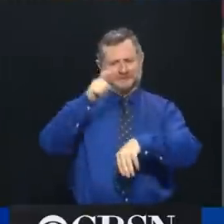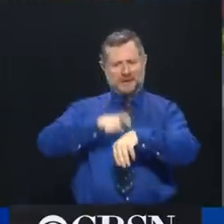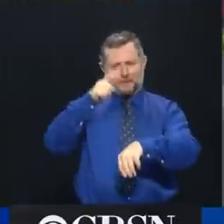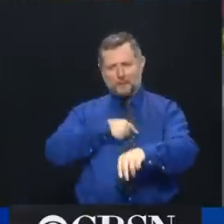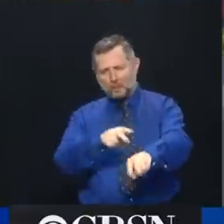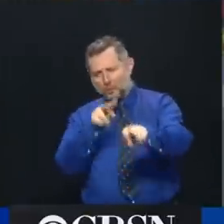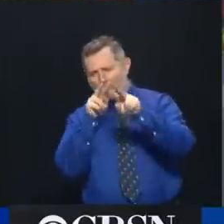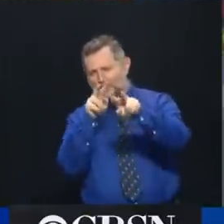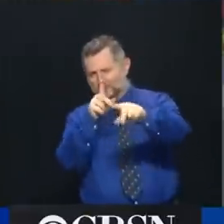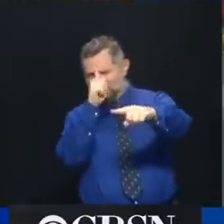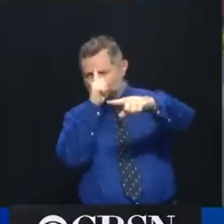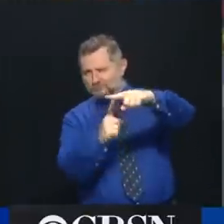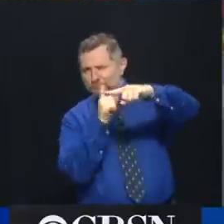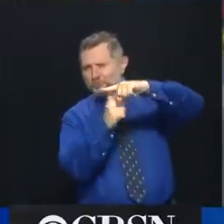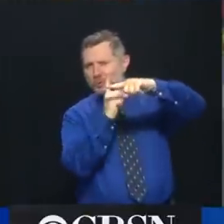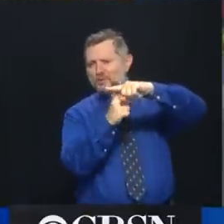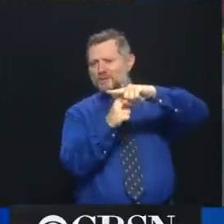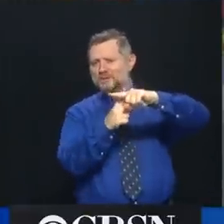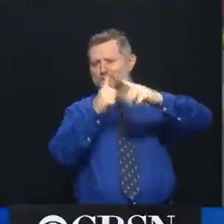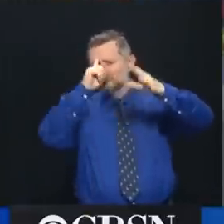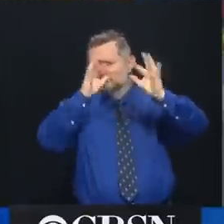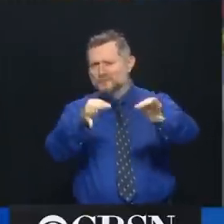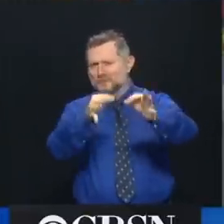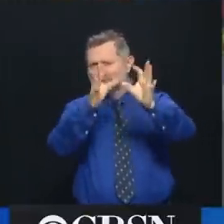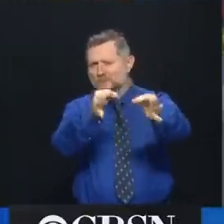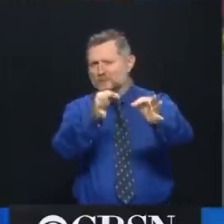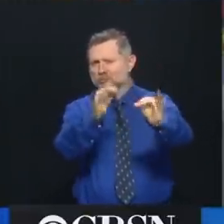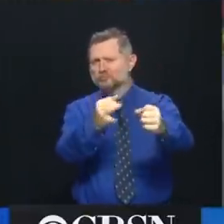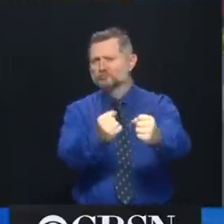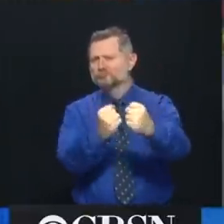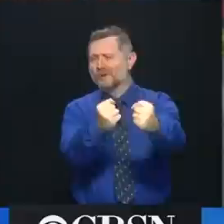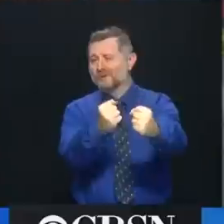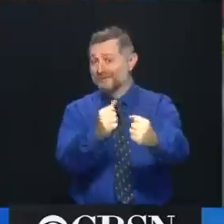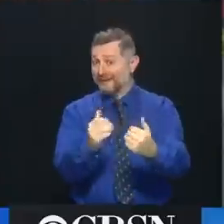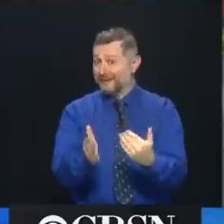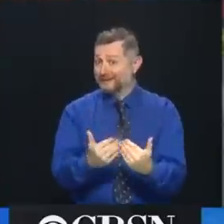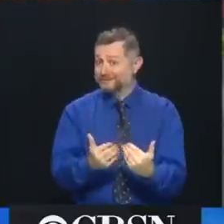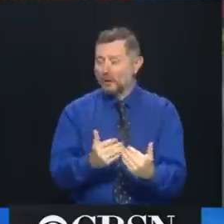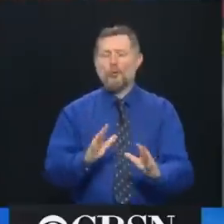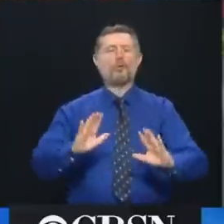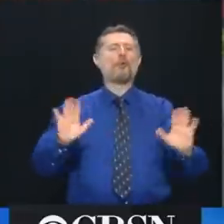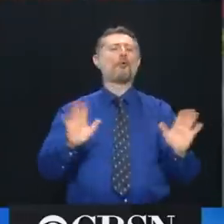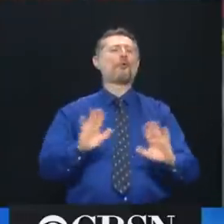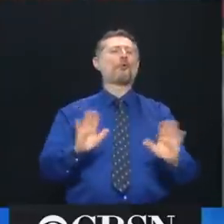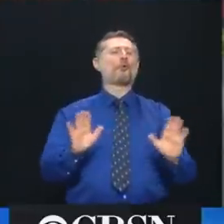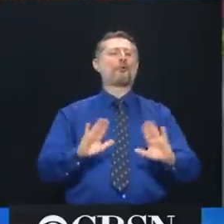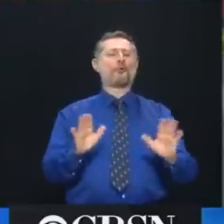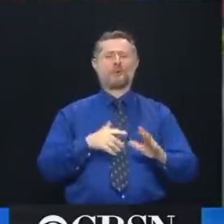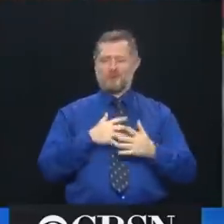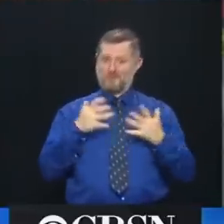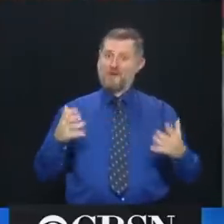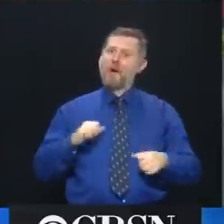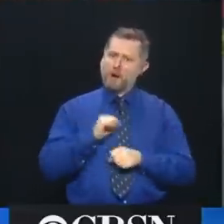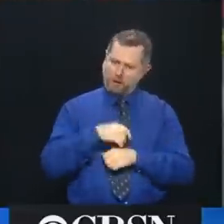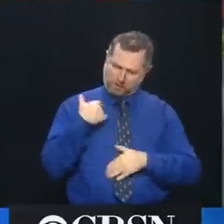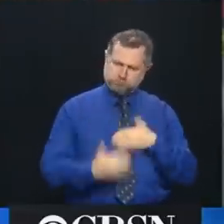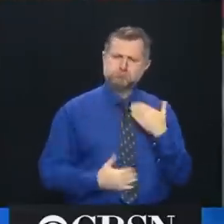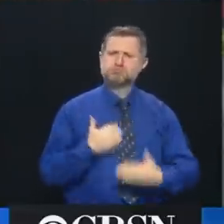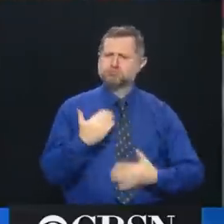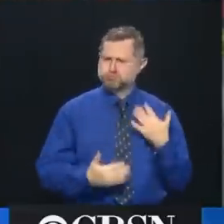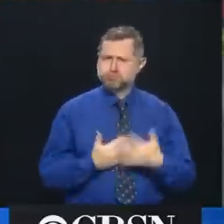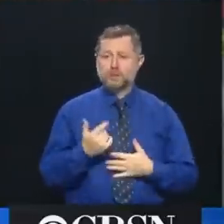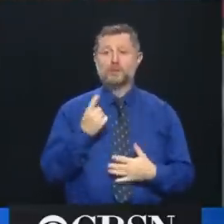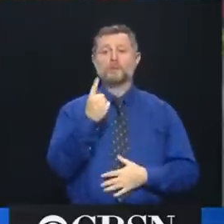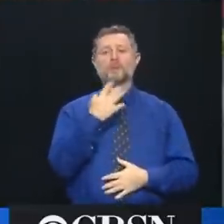optimism and determination it will not be easy and we have a lot of work to do but one of my favorite